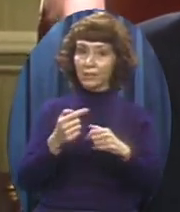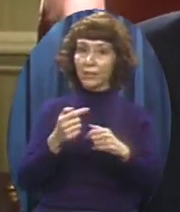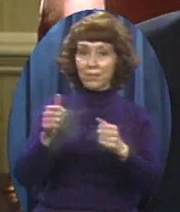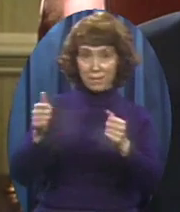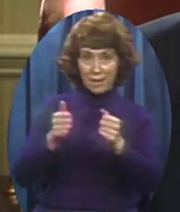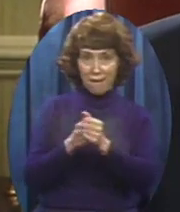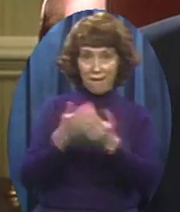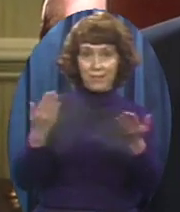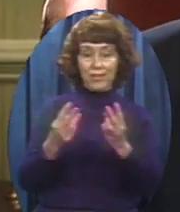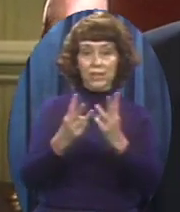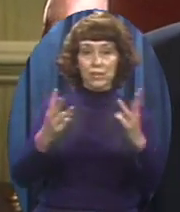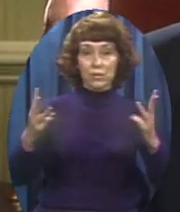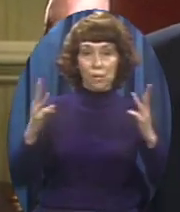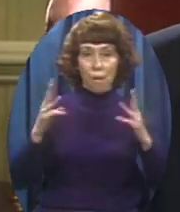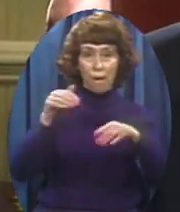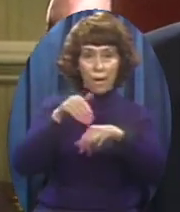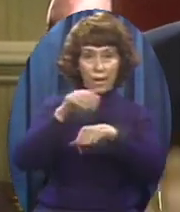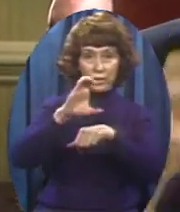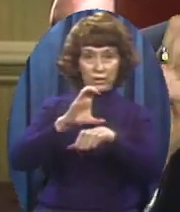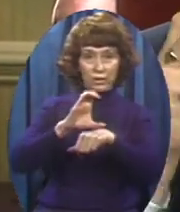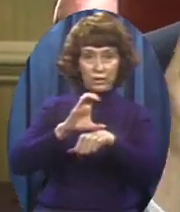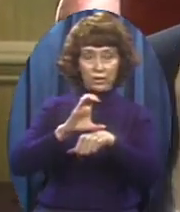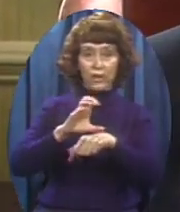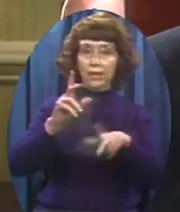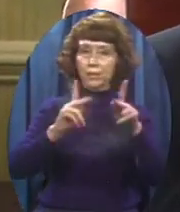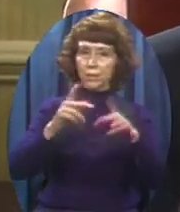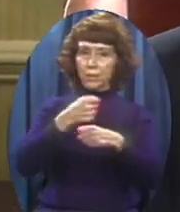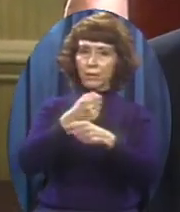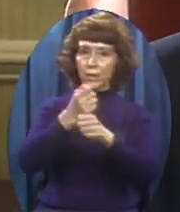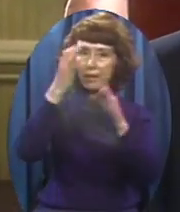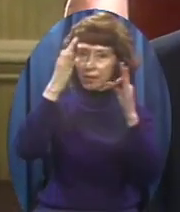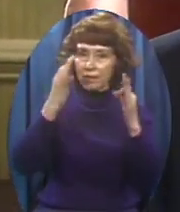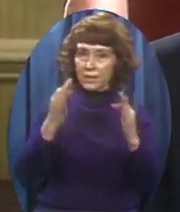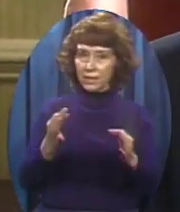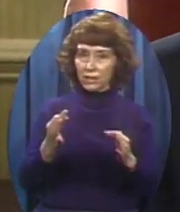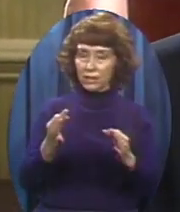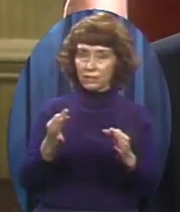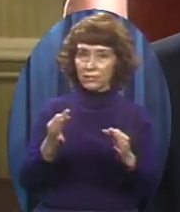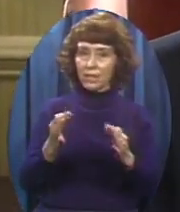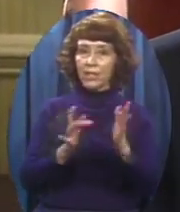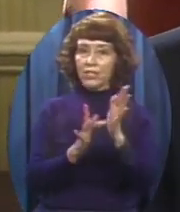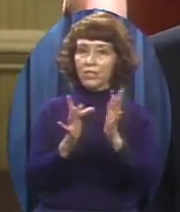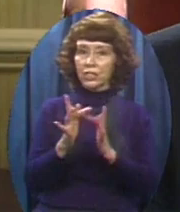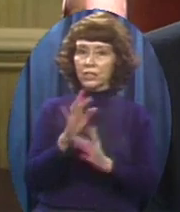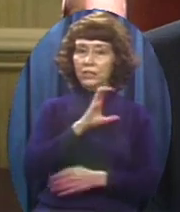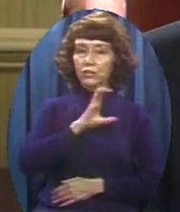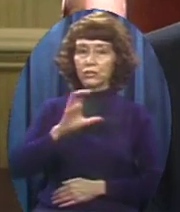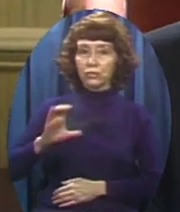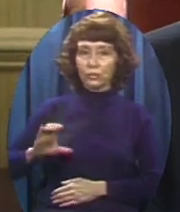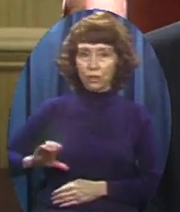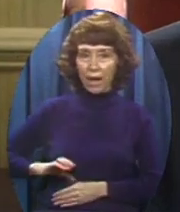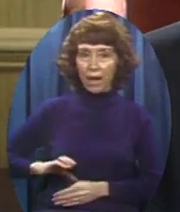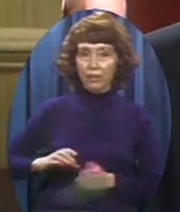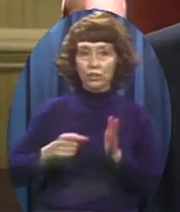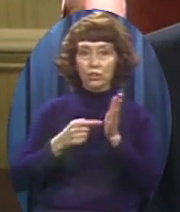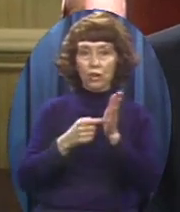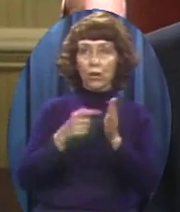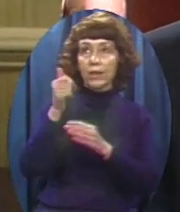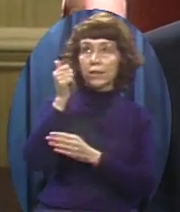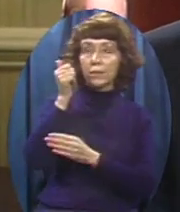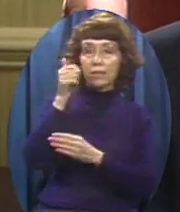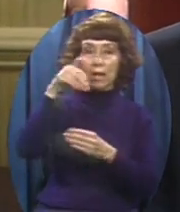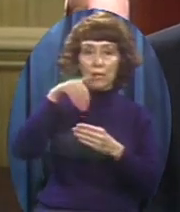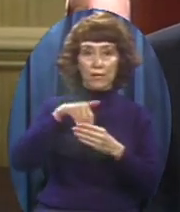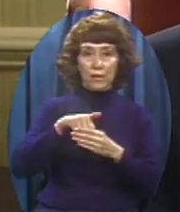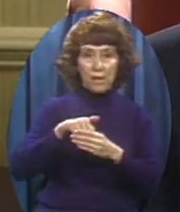making decisions for Christ, Jesus Christ being revealed in them. And if God is speaking to your heart, you be sure to contact me and allow